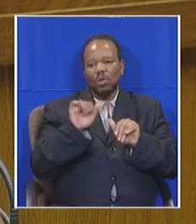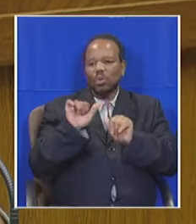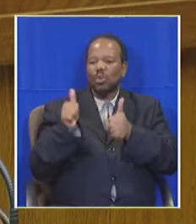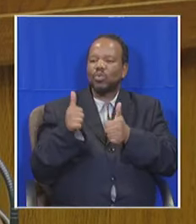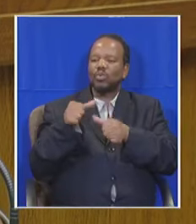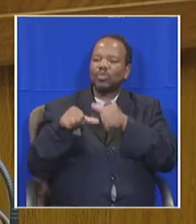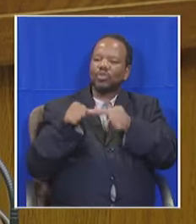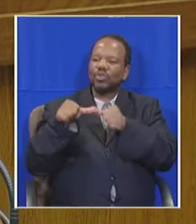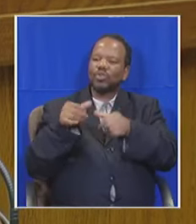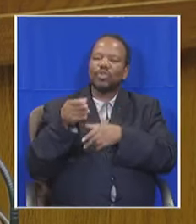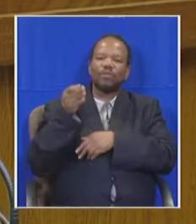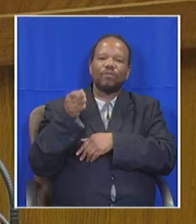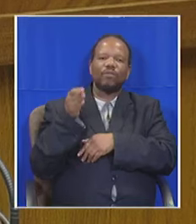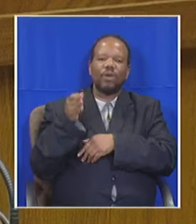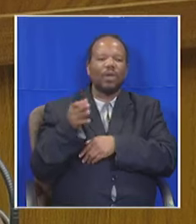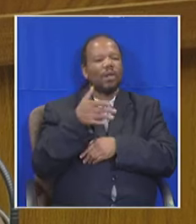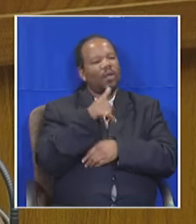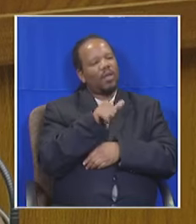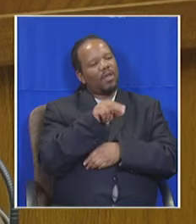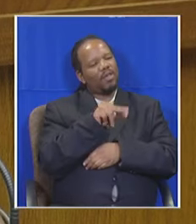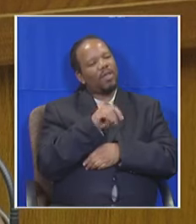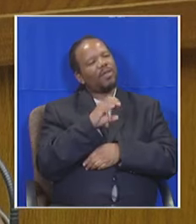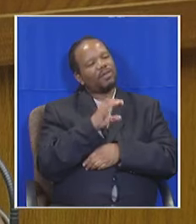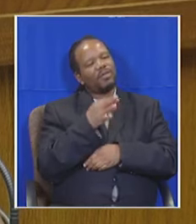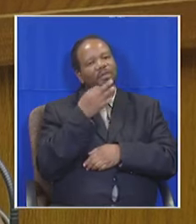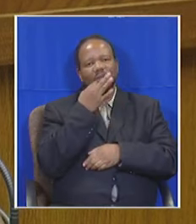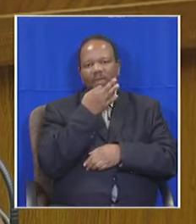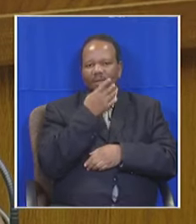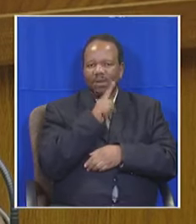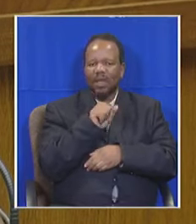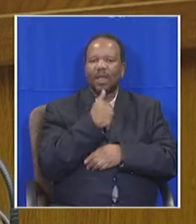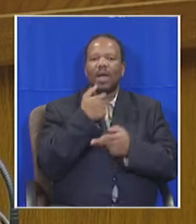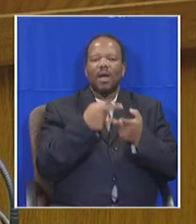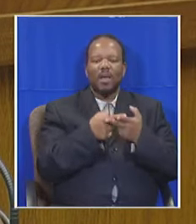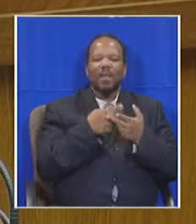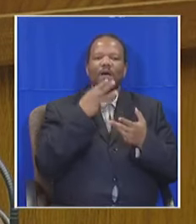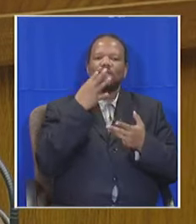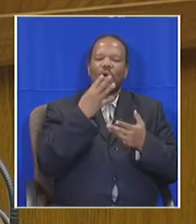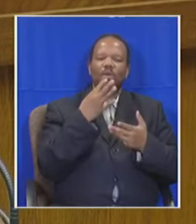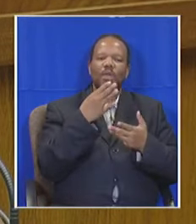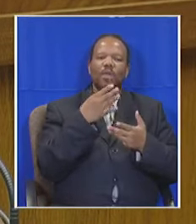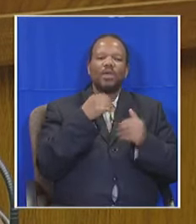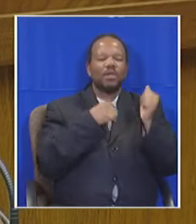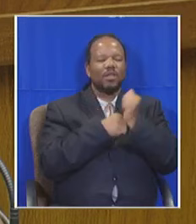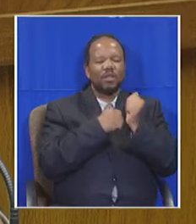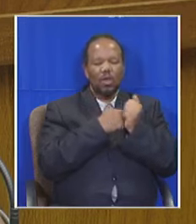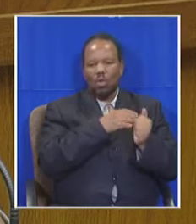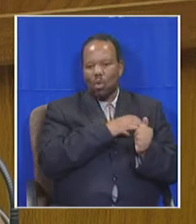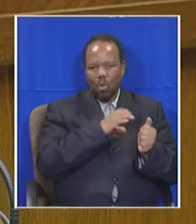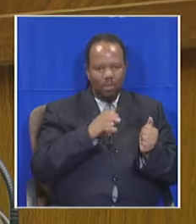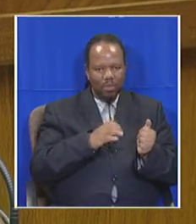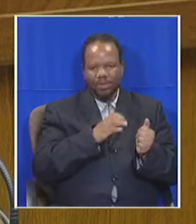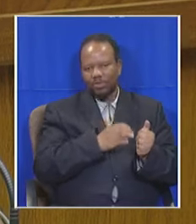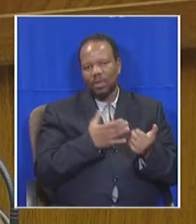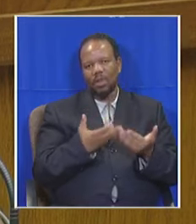come. The ANC also recommends that government must establish a fourth industrial revolution commission in order to make recommendation on